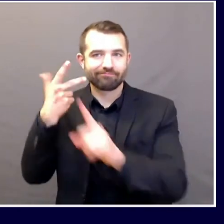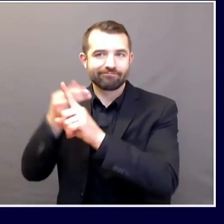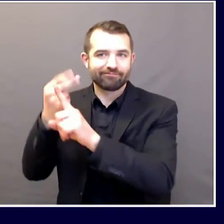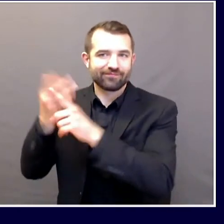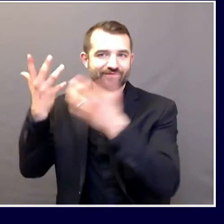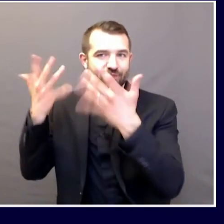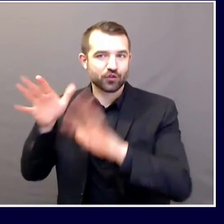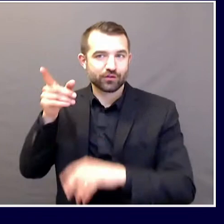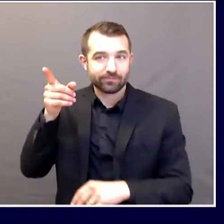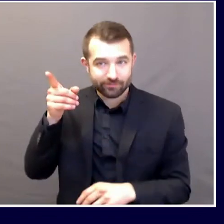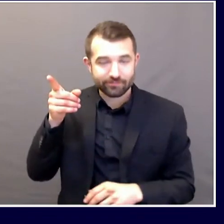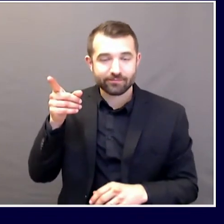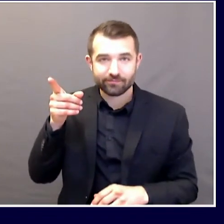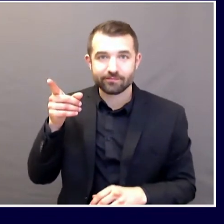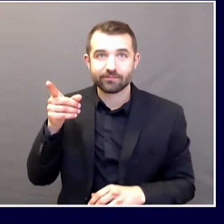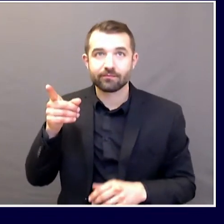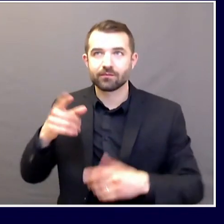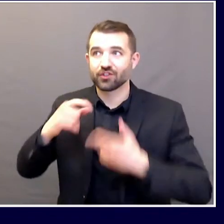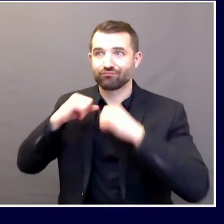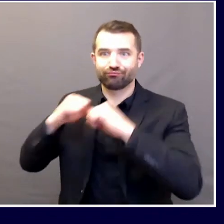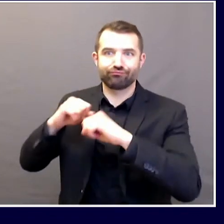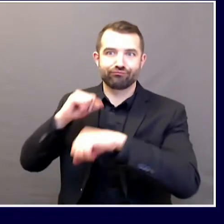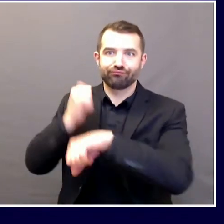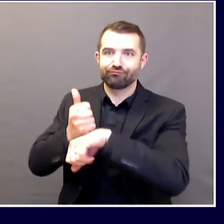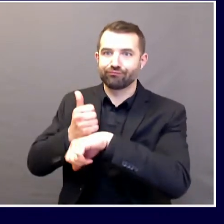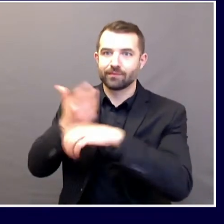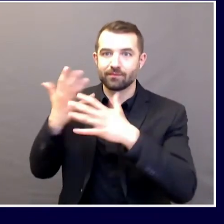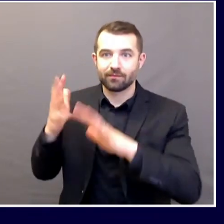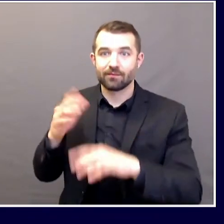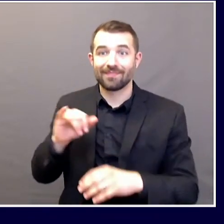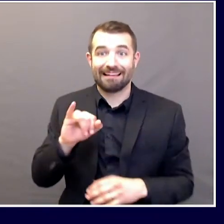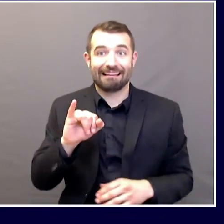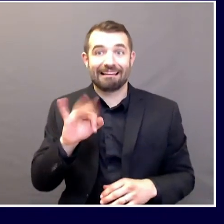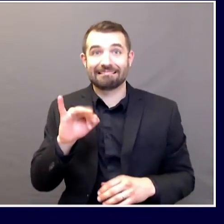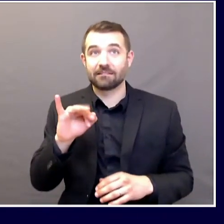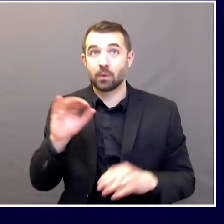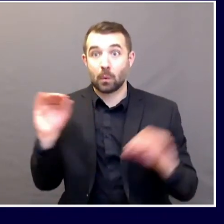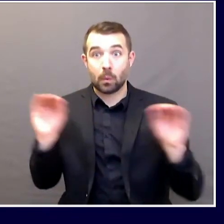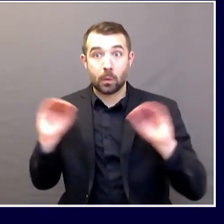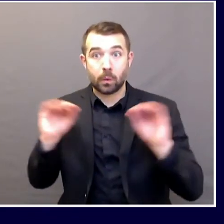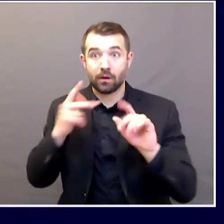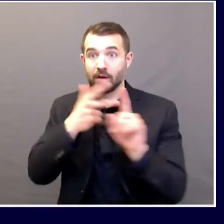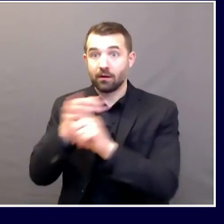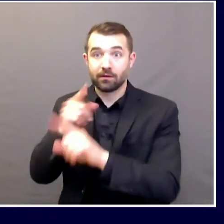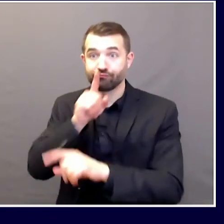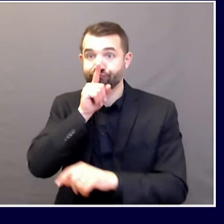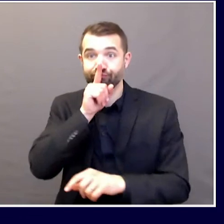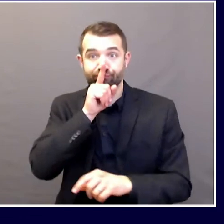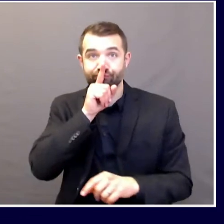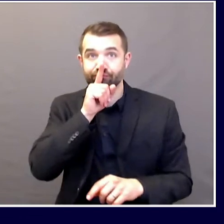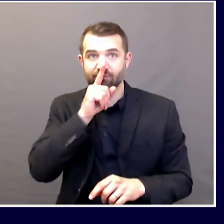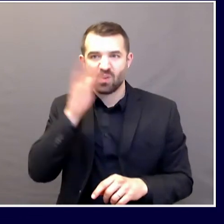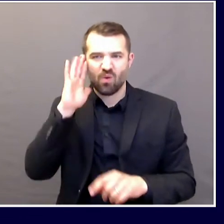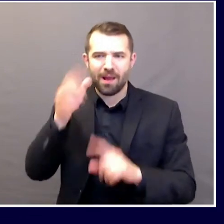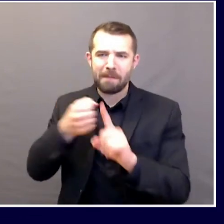once, perhaps a little bit more transmission amongst younger people, but also just the arithmetic of when you take out older